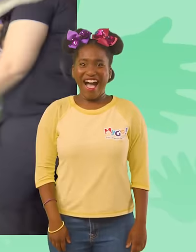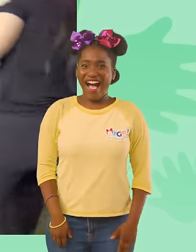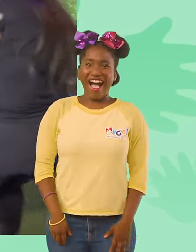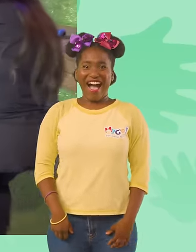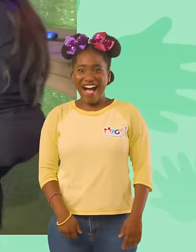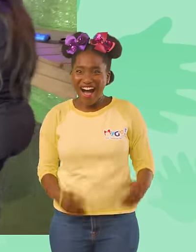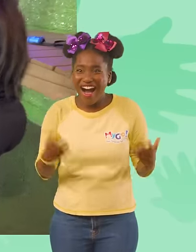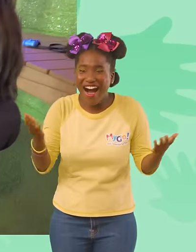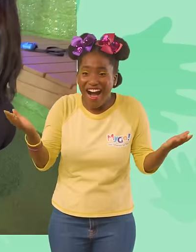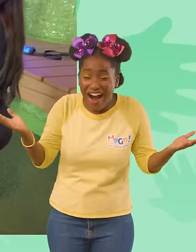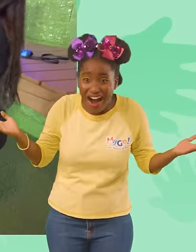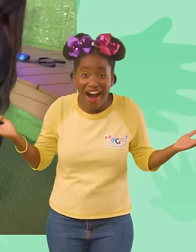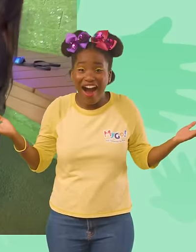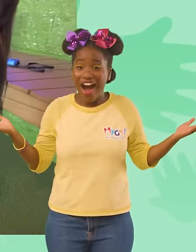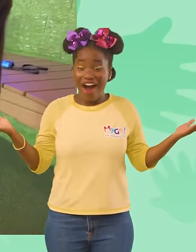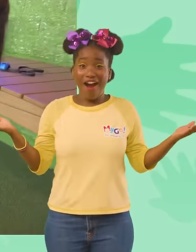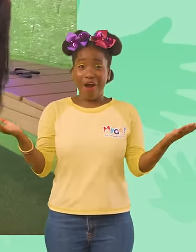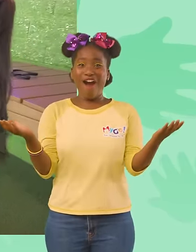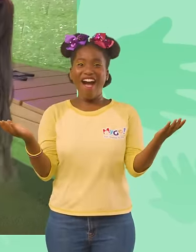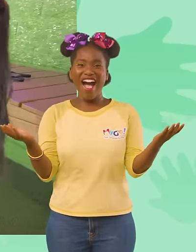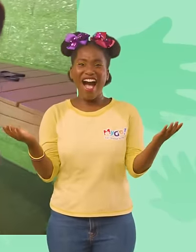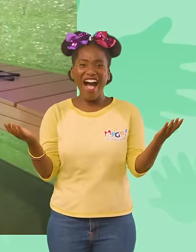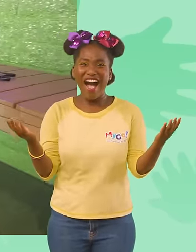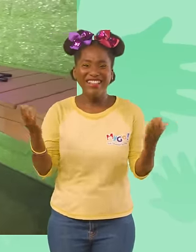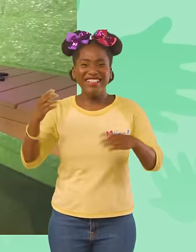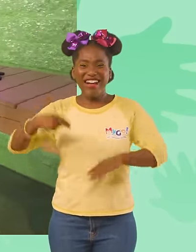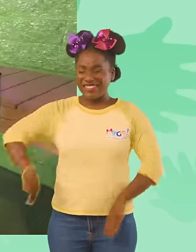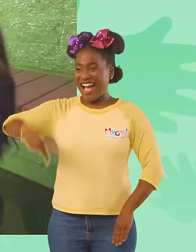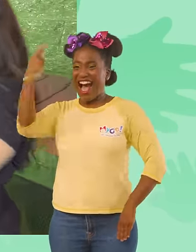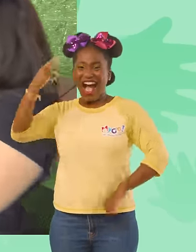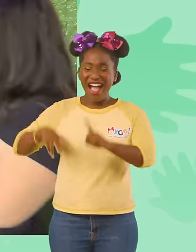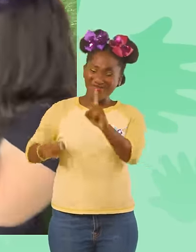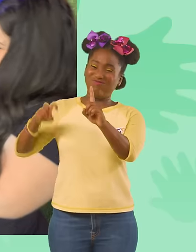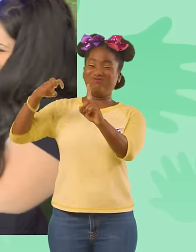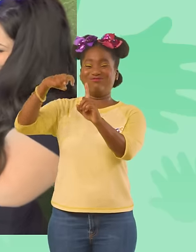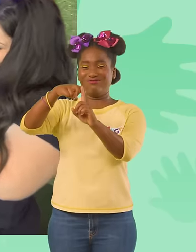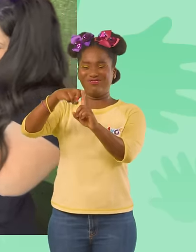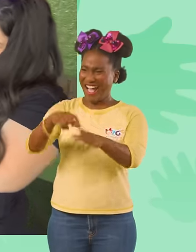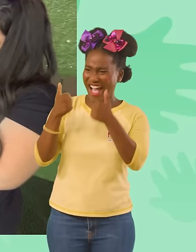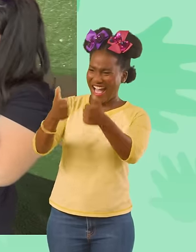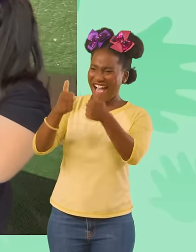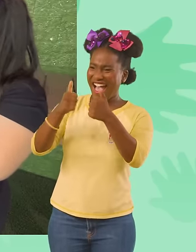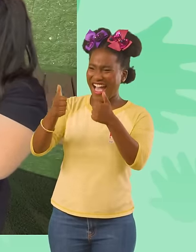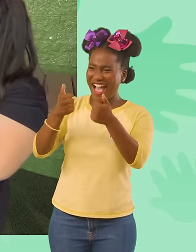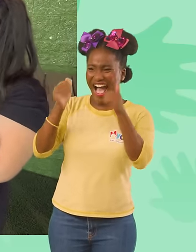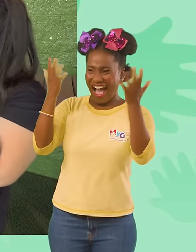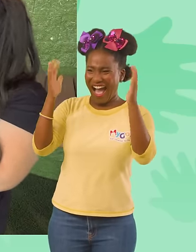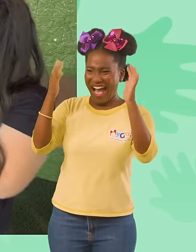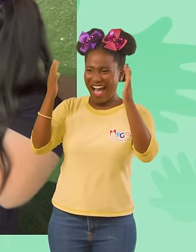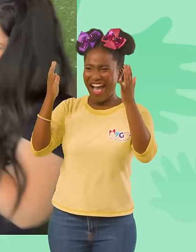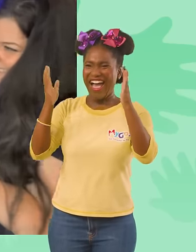Whoa! Whoa! Whoa! That's a really big jump! Whoa, good job, Sadie! Yeah!